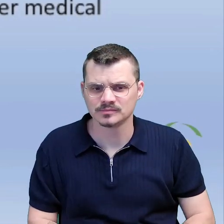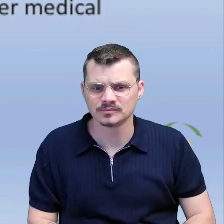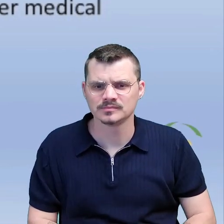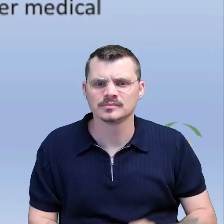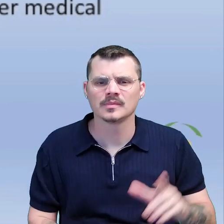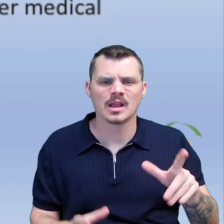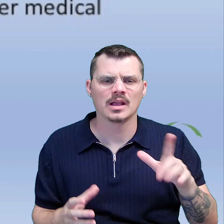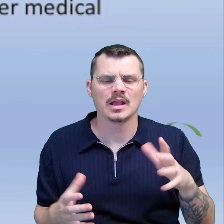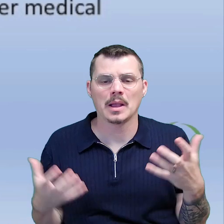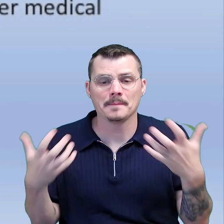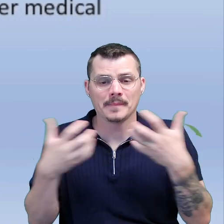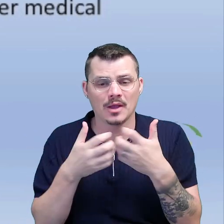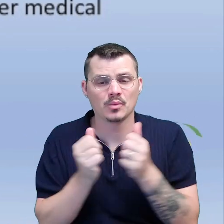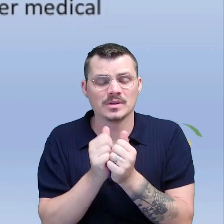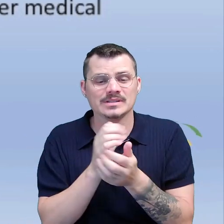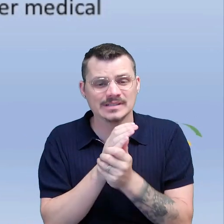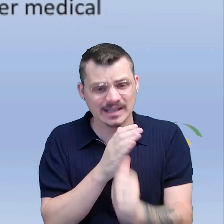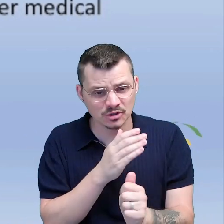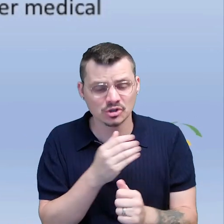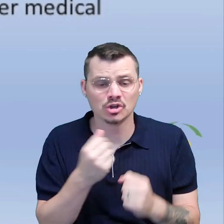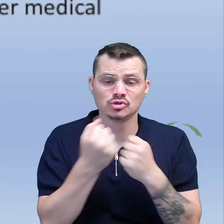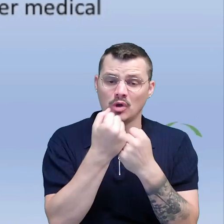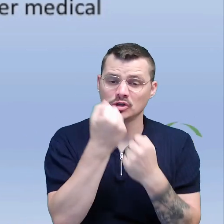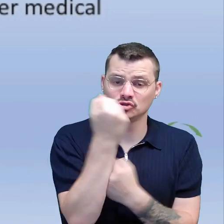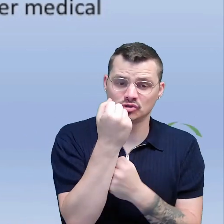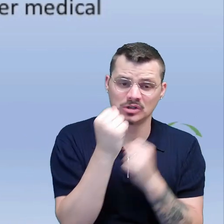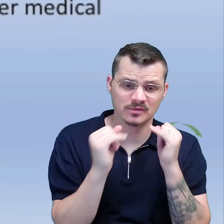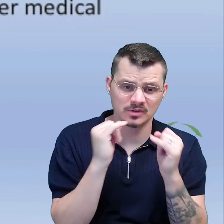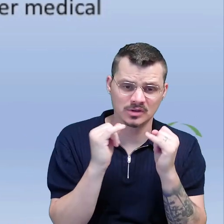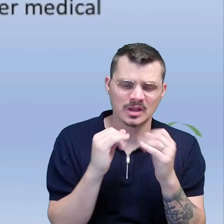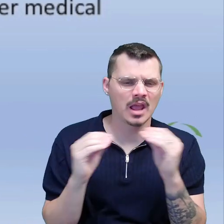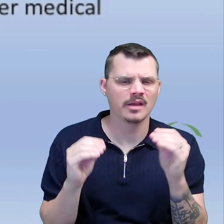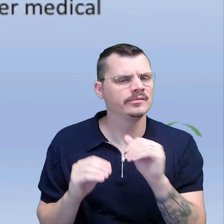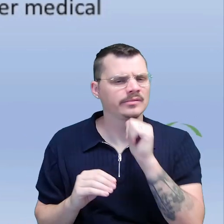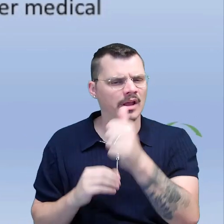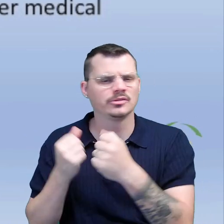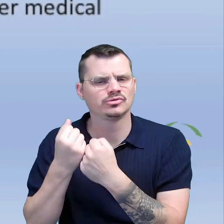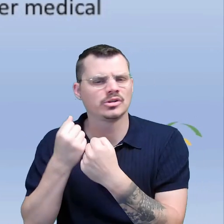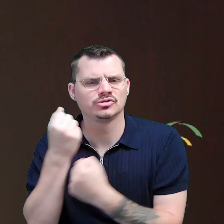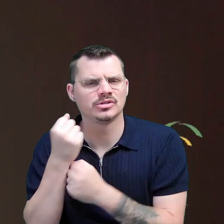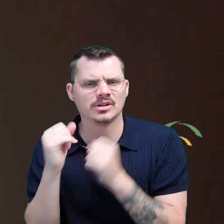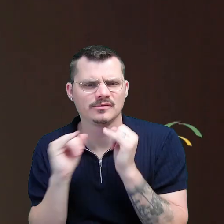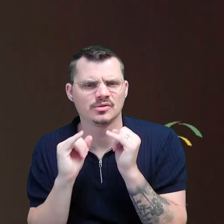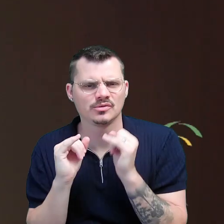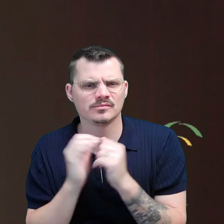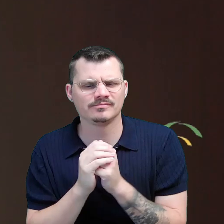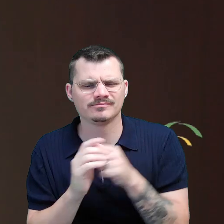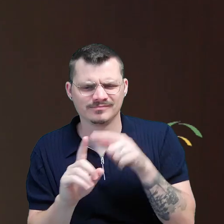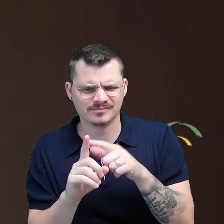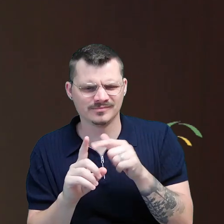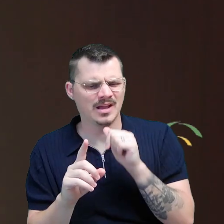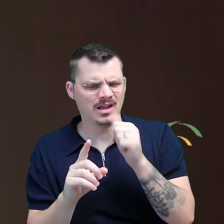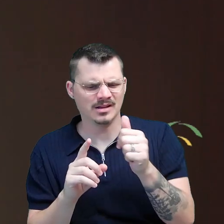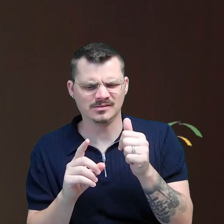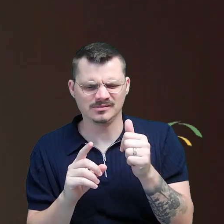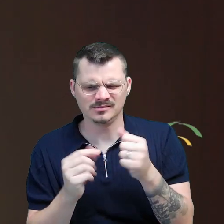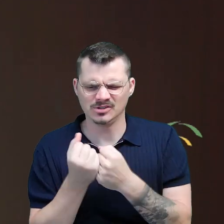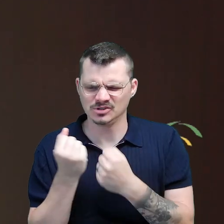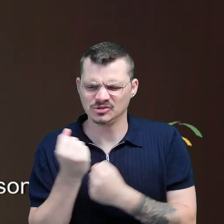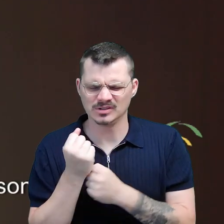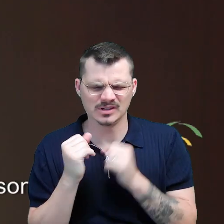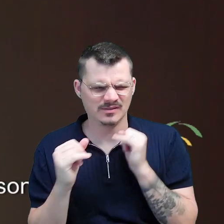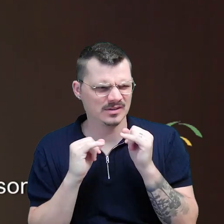combined with skilled, structured, and unstructured interviewing. Now, unstructured interviewing, that sounds really, sophisticated, doesn't